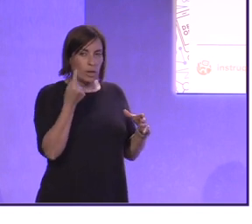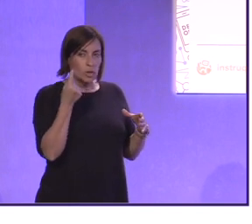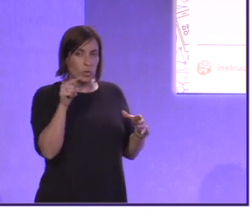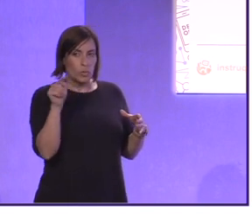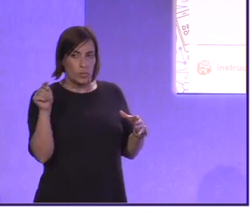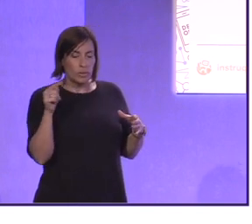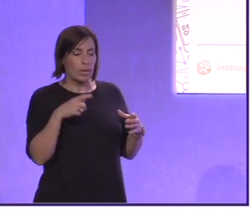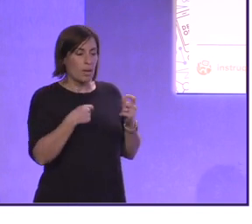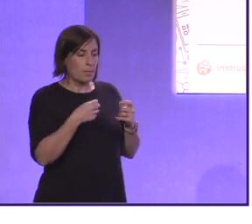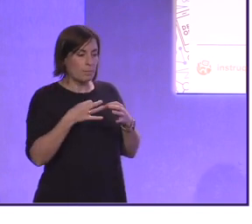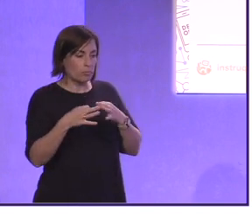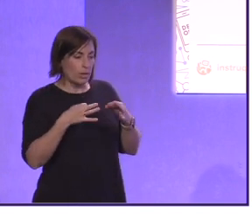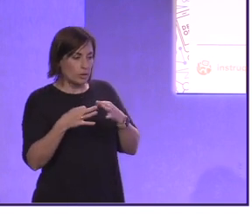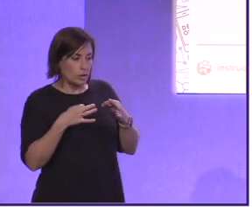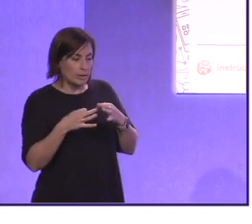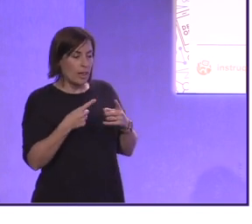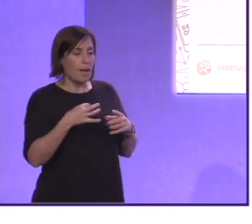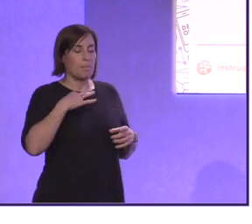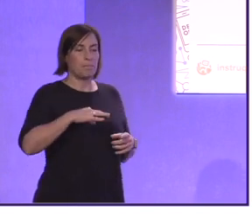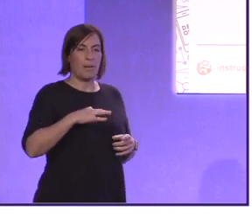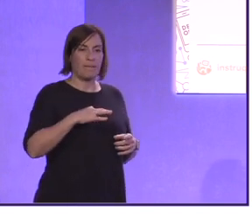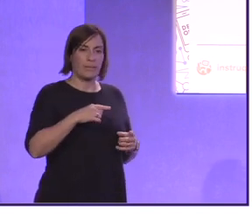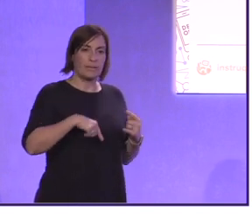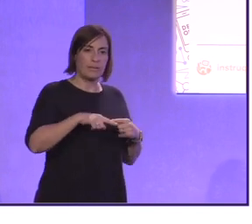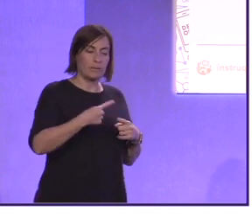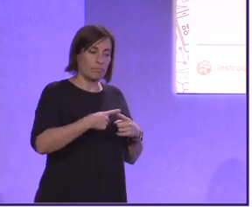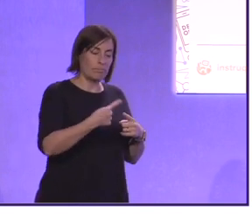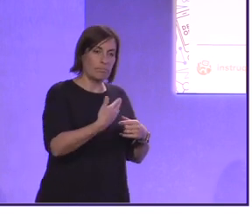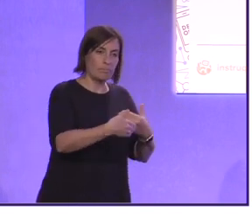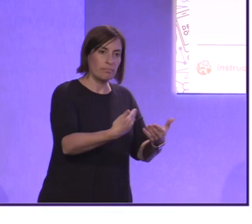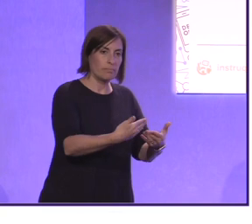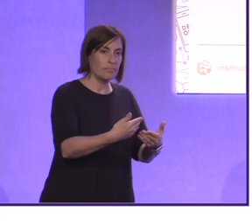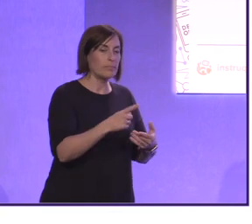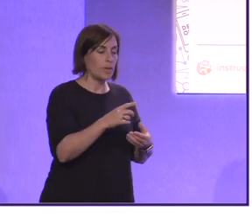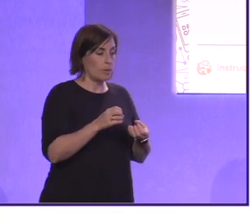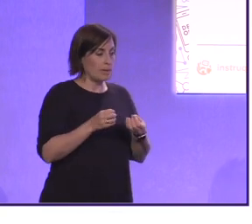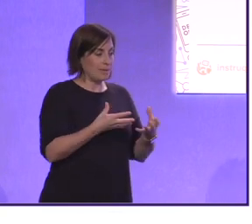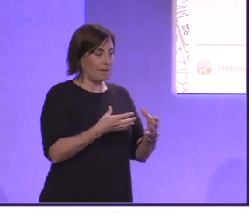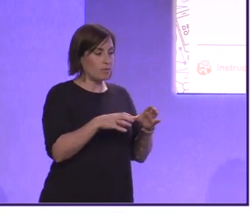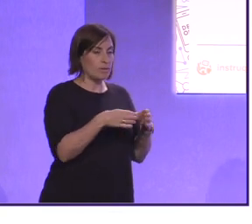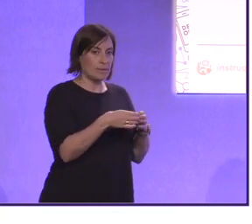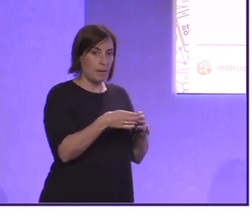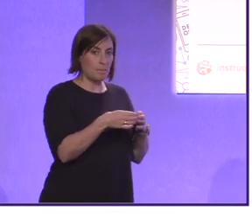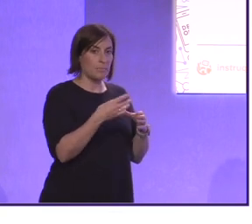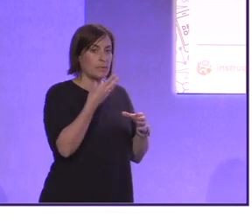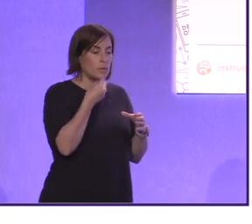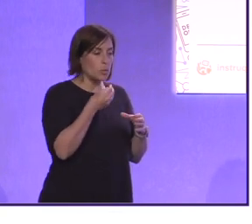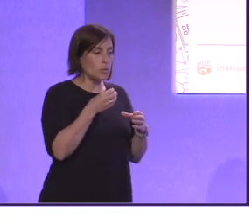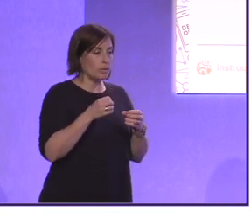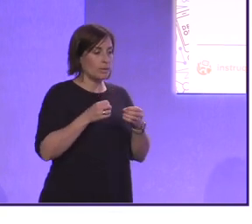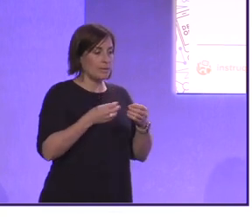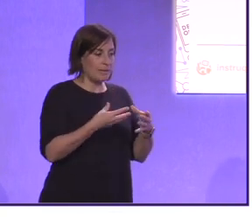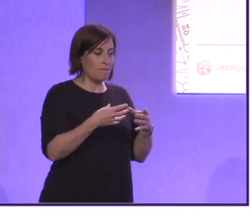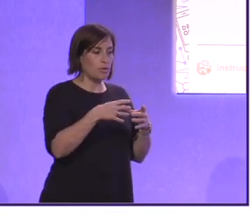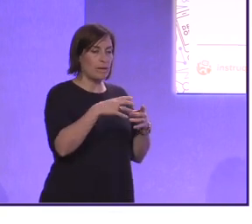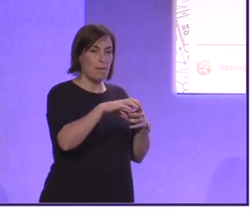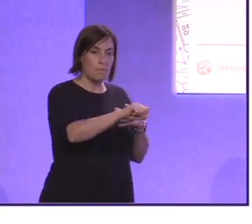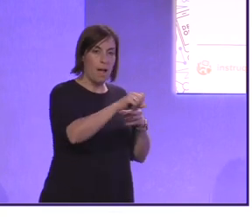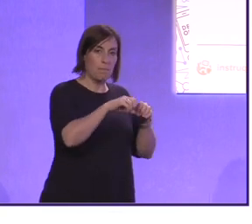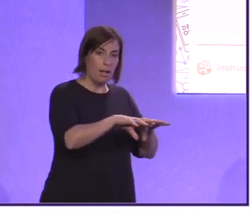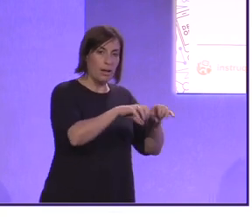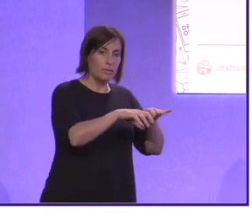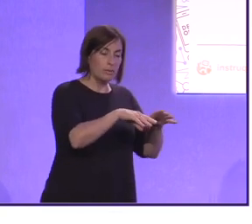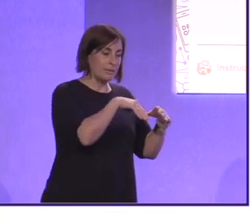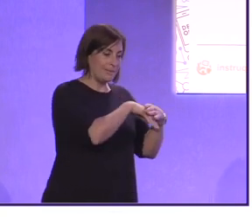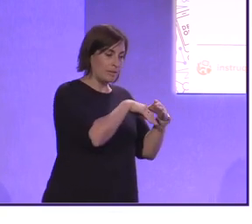from this strategic capability. So for example, we might have delivery teams, for sure, who are using delivery pipelines, their internal users, but